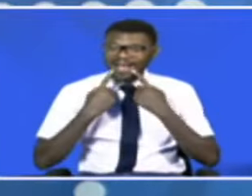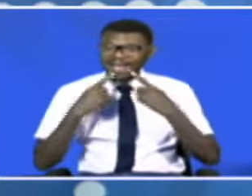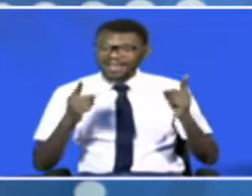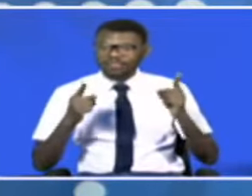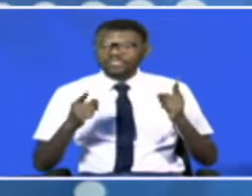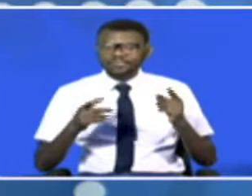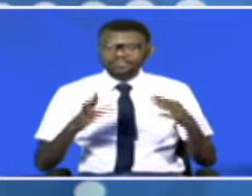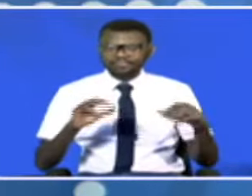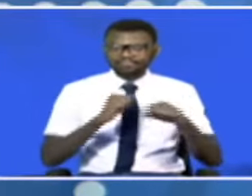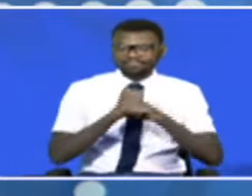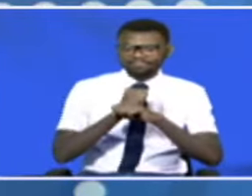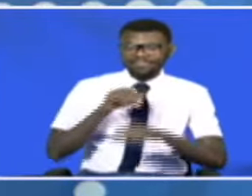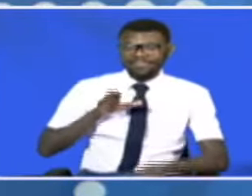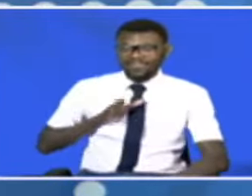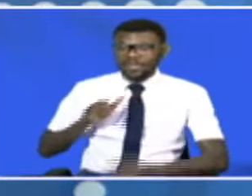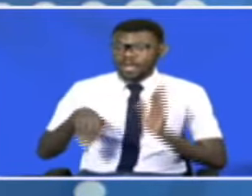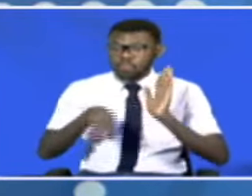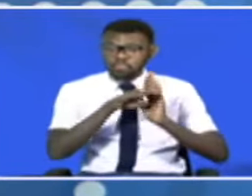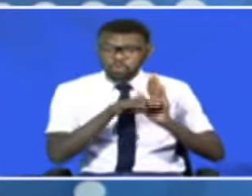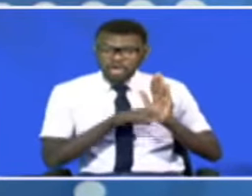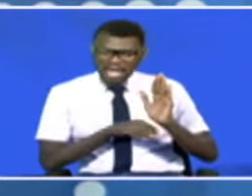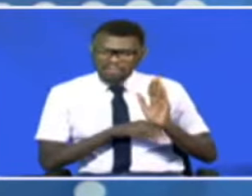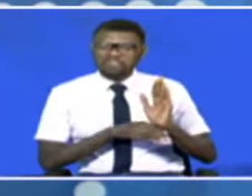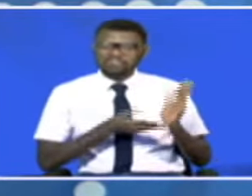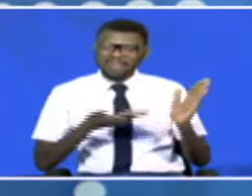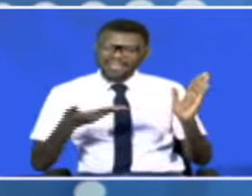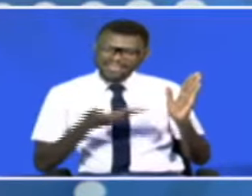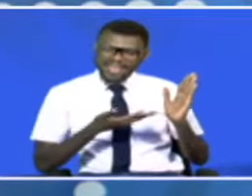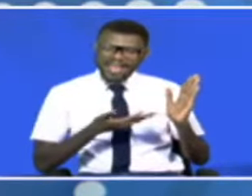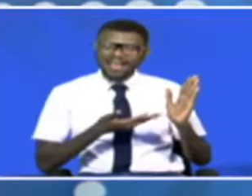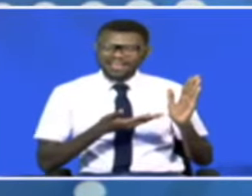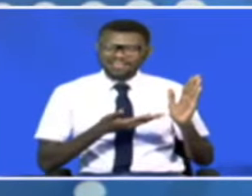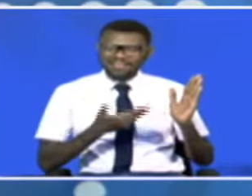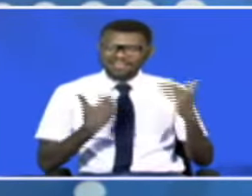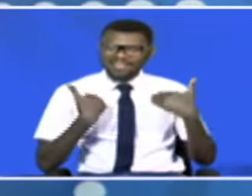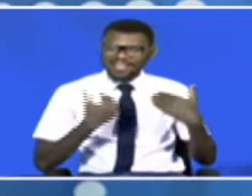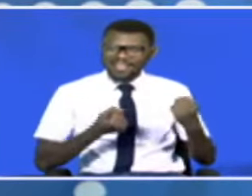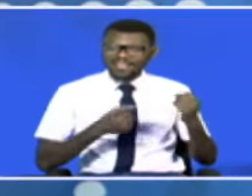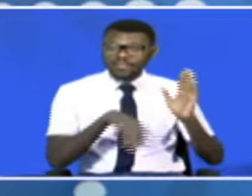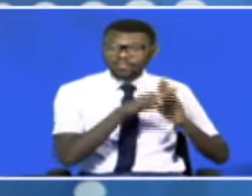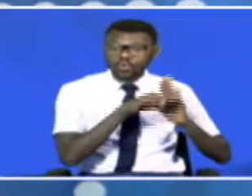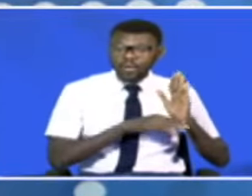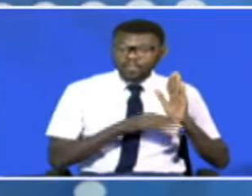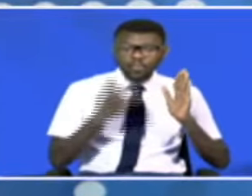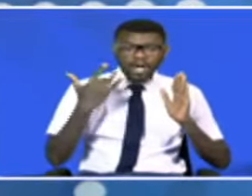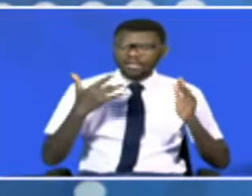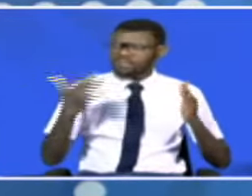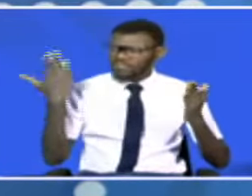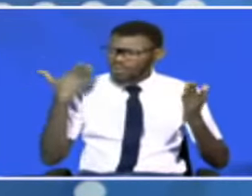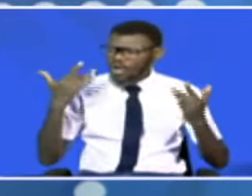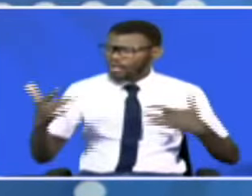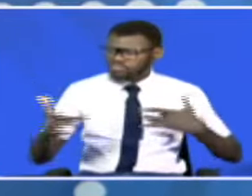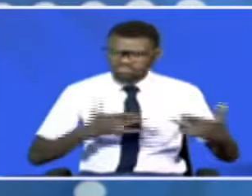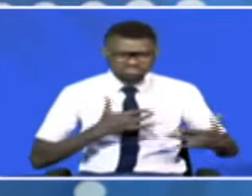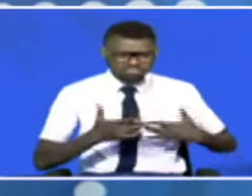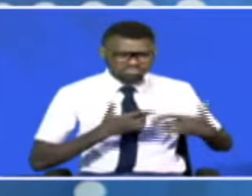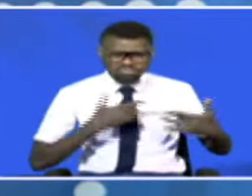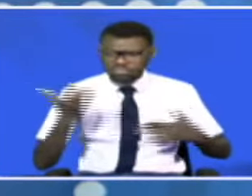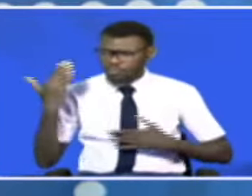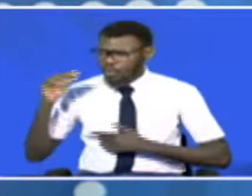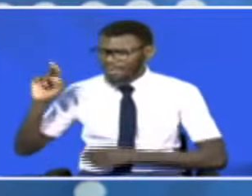Linda Mama program into the new health financing model. This follows concerns over the fate of the program after the transition